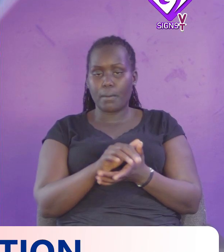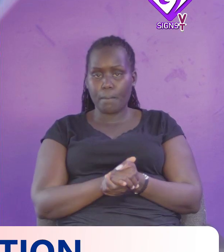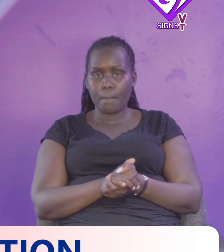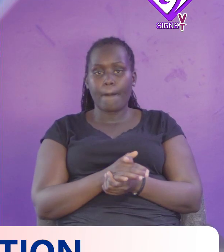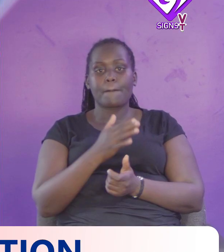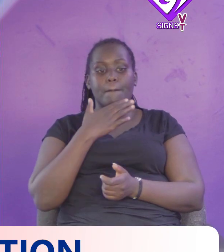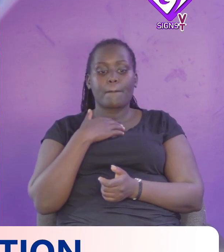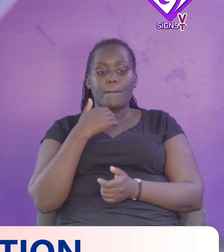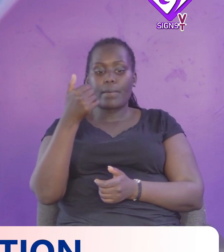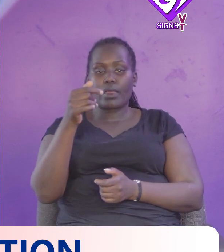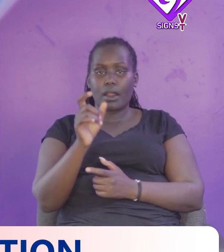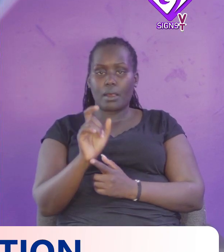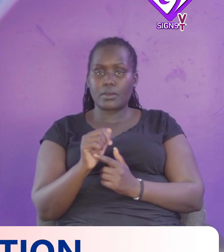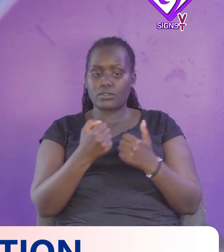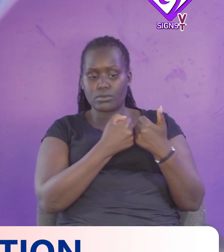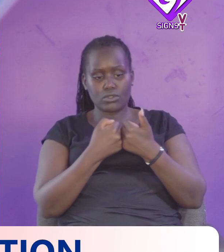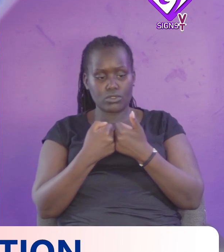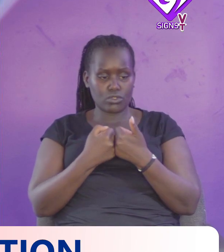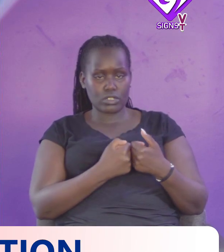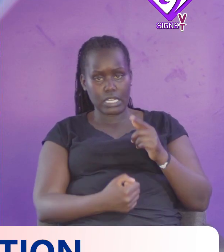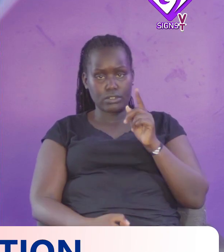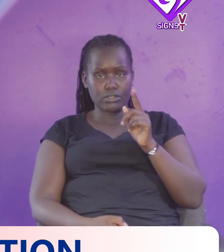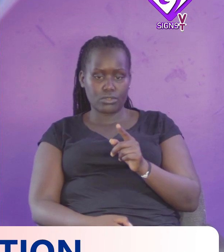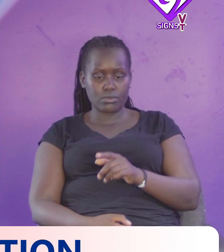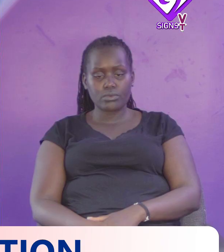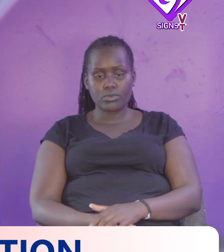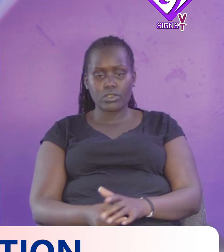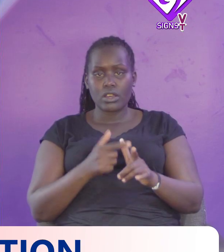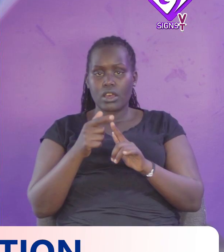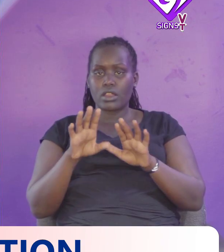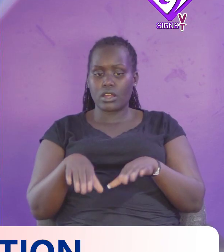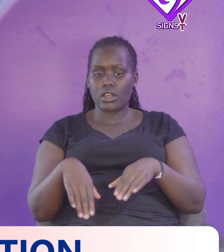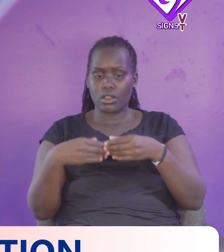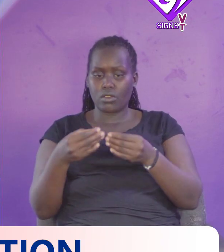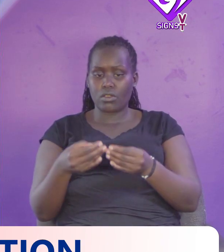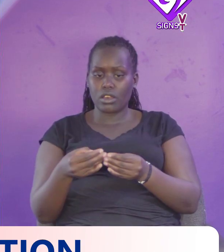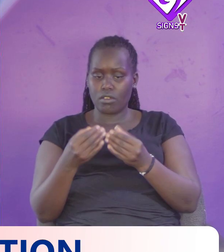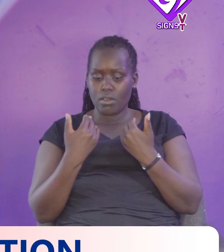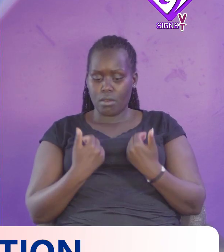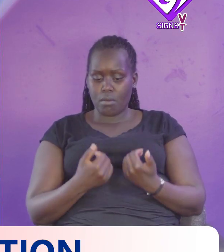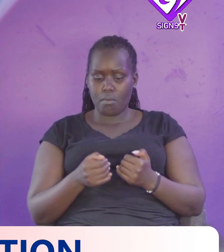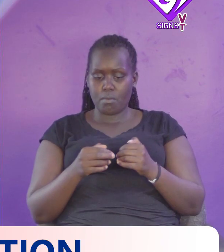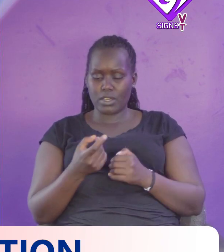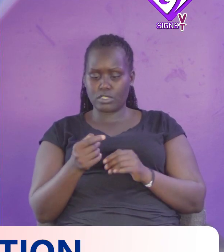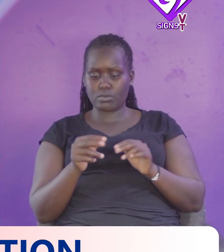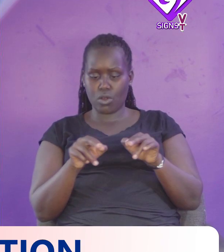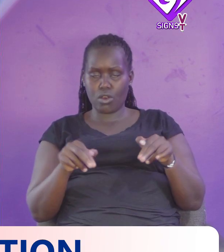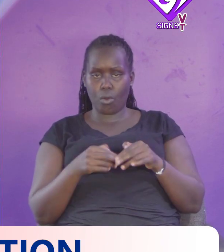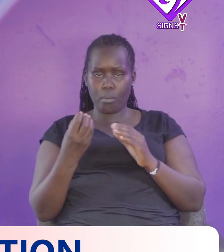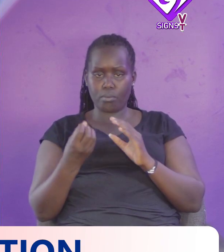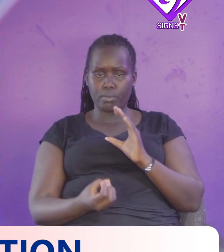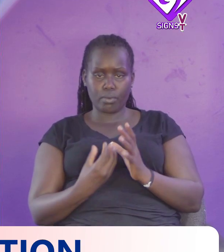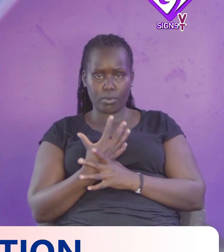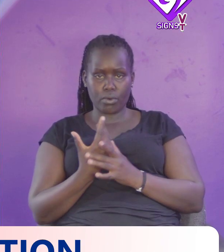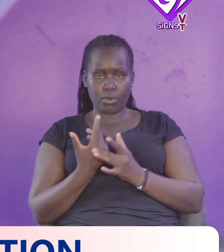anybody that challenges you. Me, I thought that when you challenge me, then you give me more room to grow, more room to now be real. But when